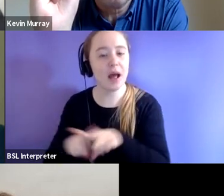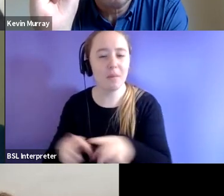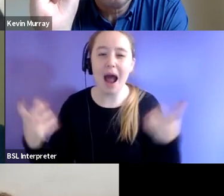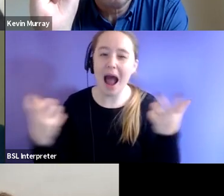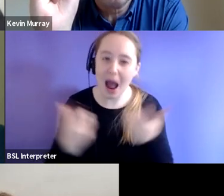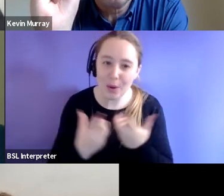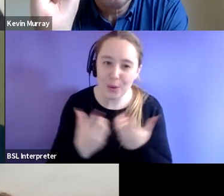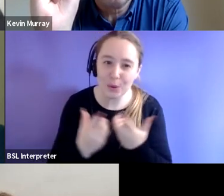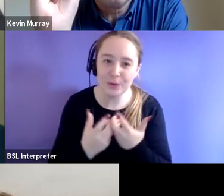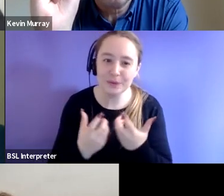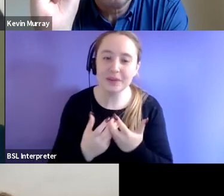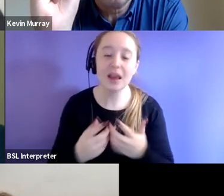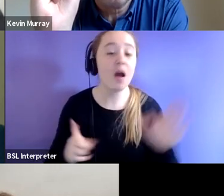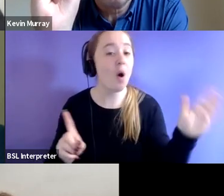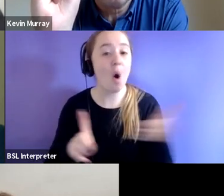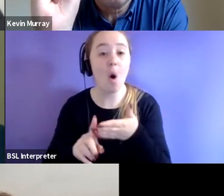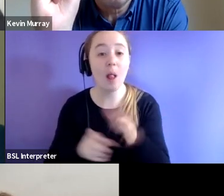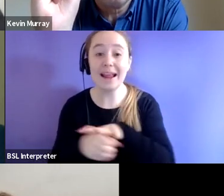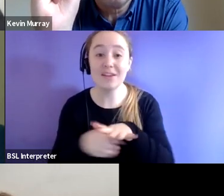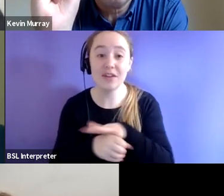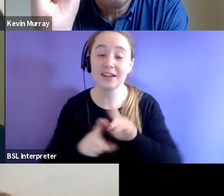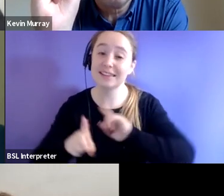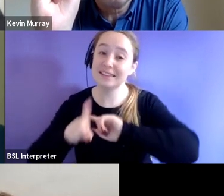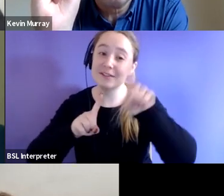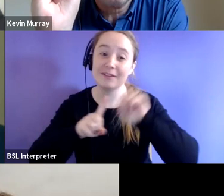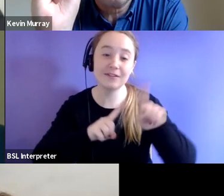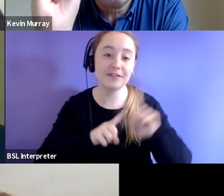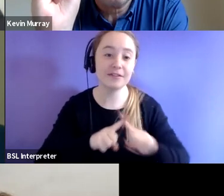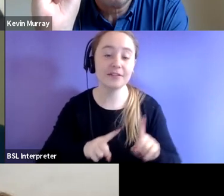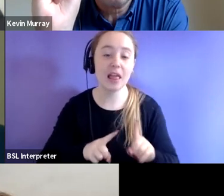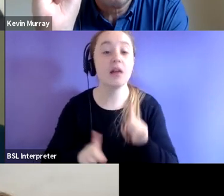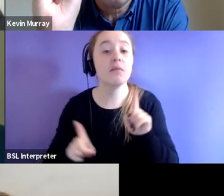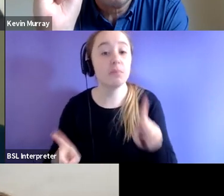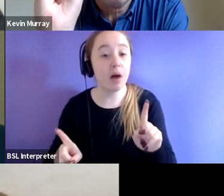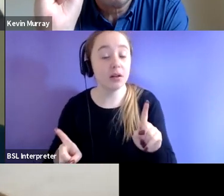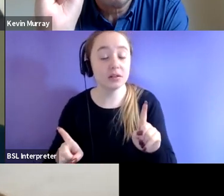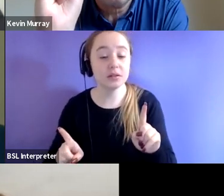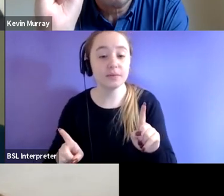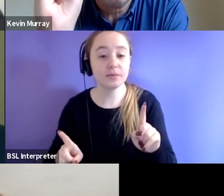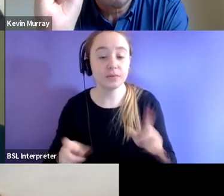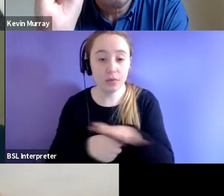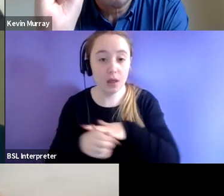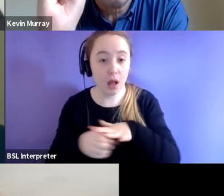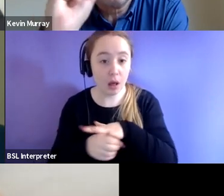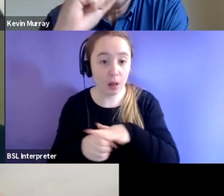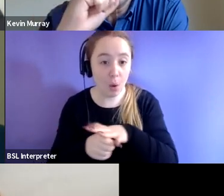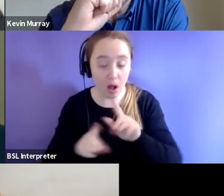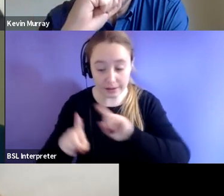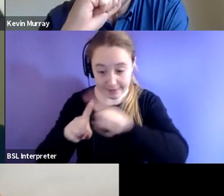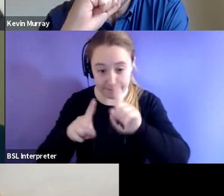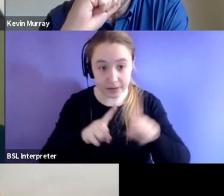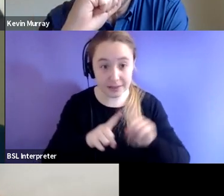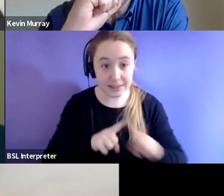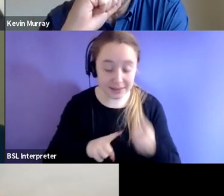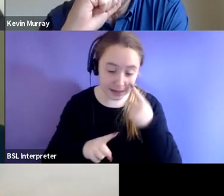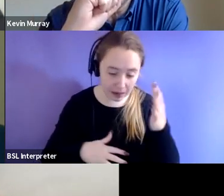Every area will be different, but there's also an ability there to take all those local differences and